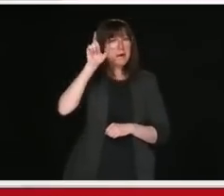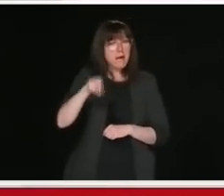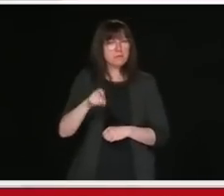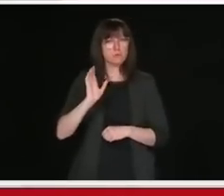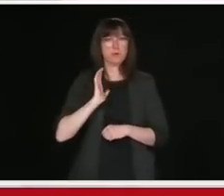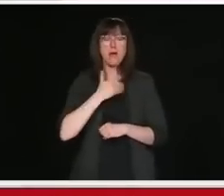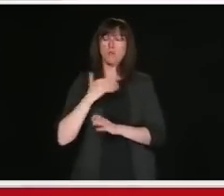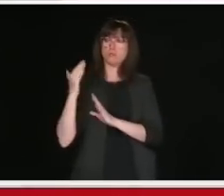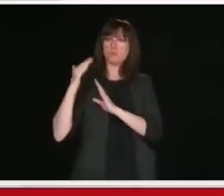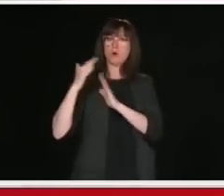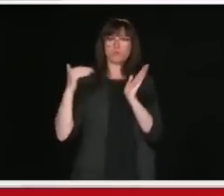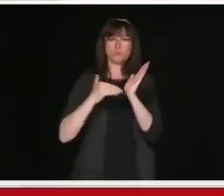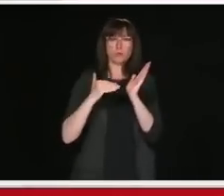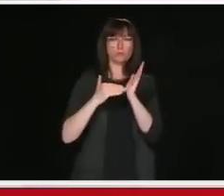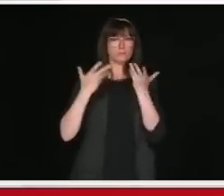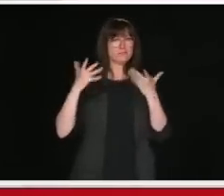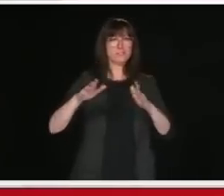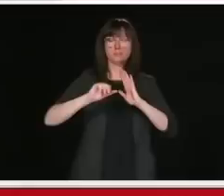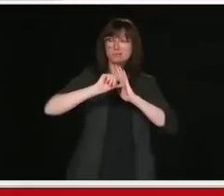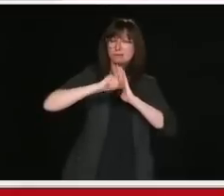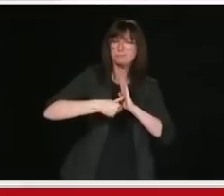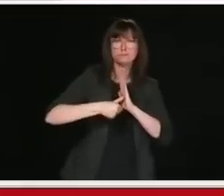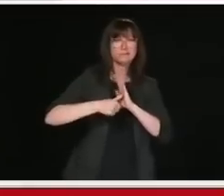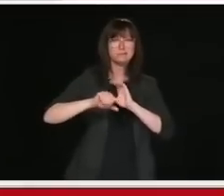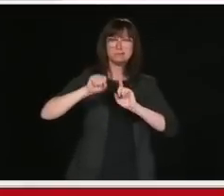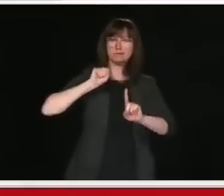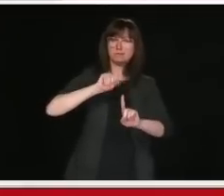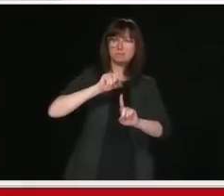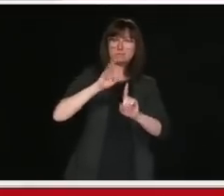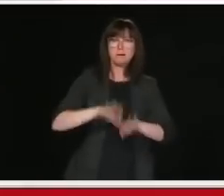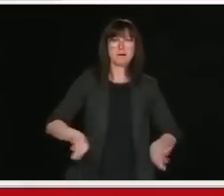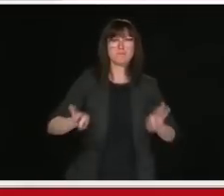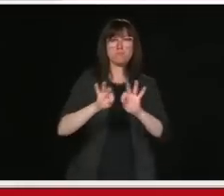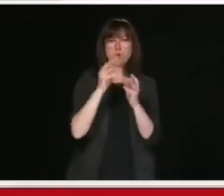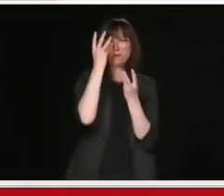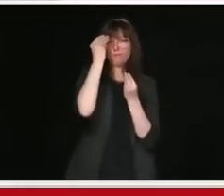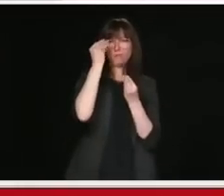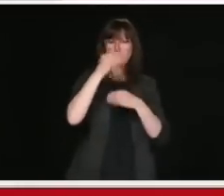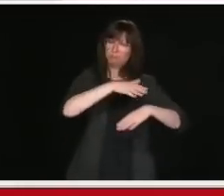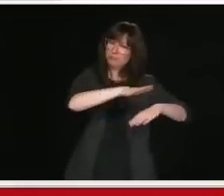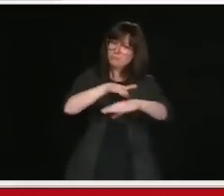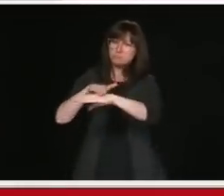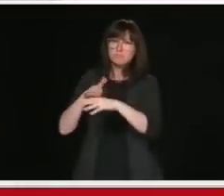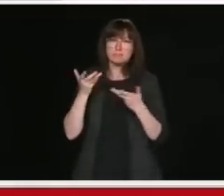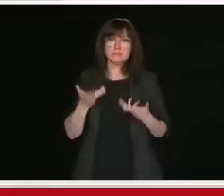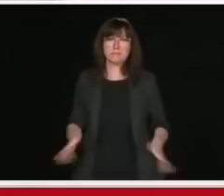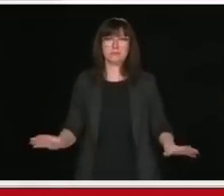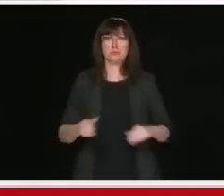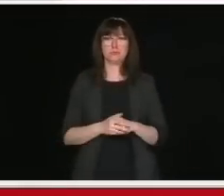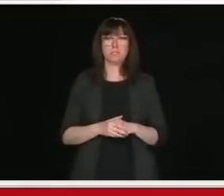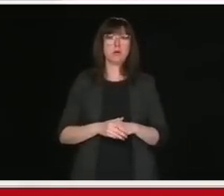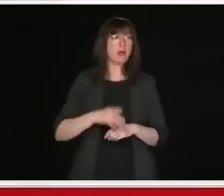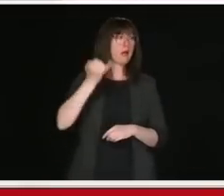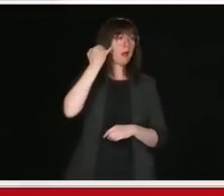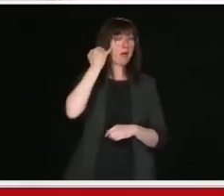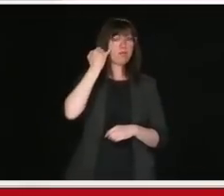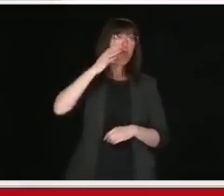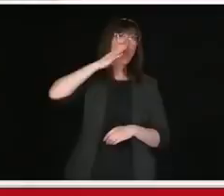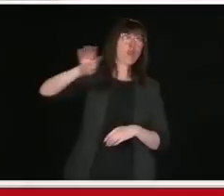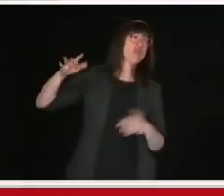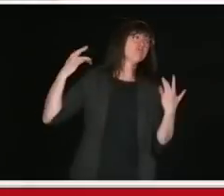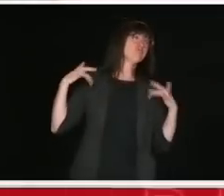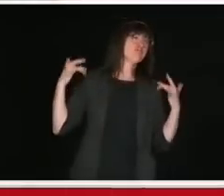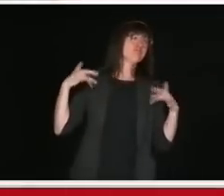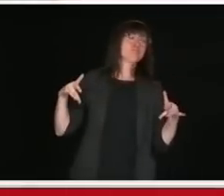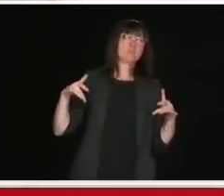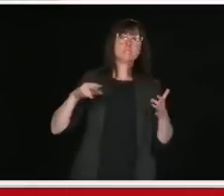best available information and advice. Ignoring them puts lives at risk. It's up